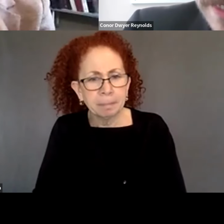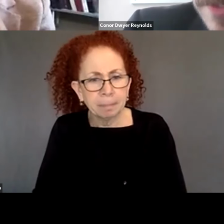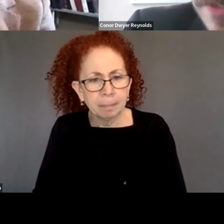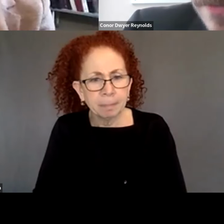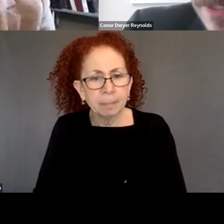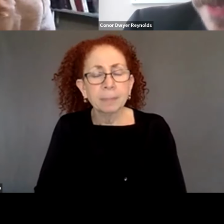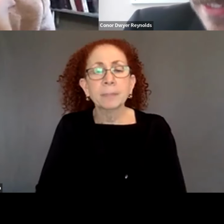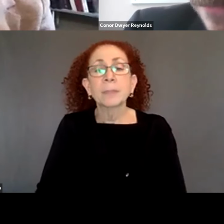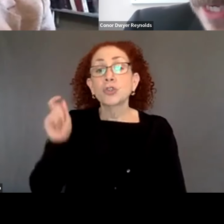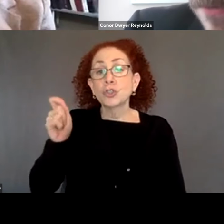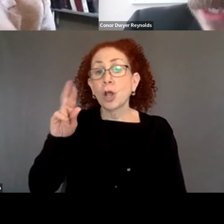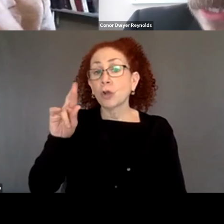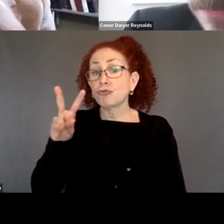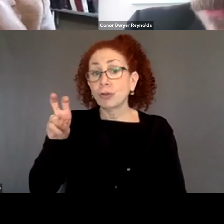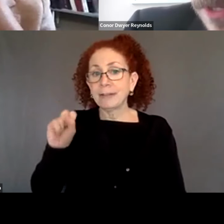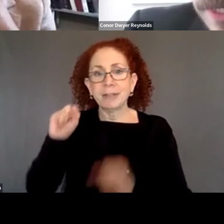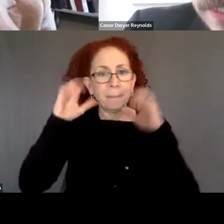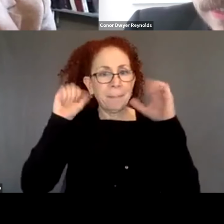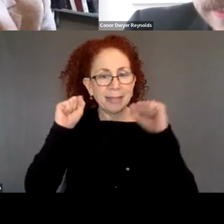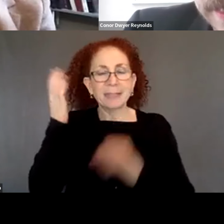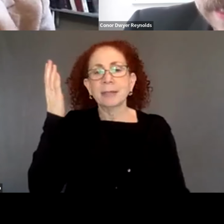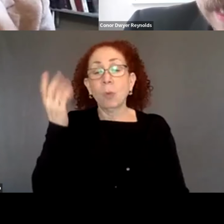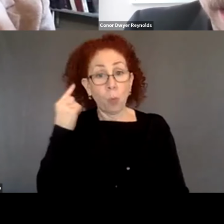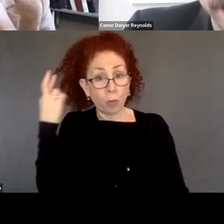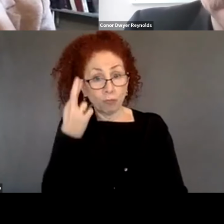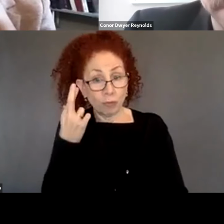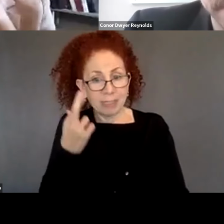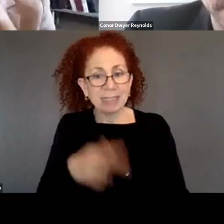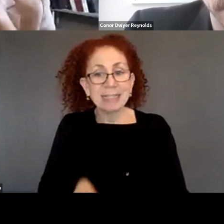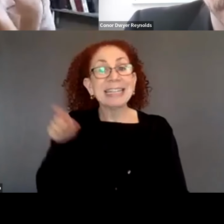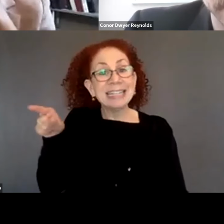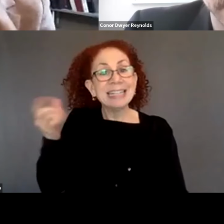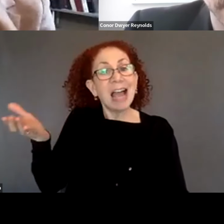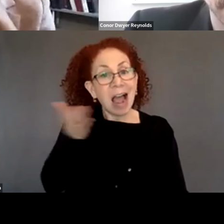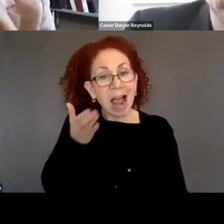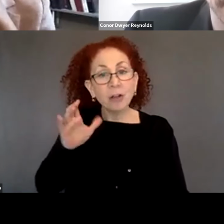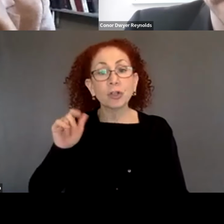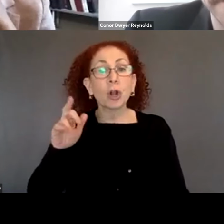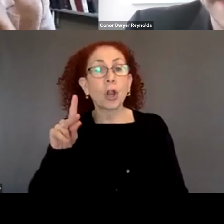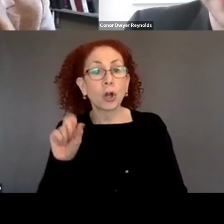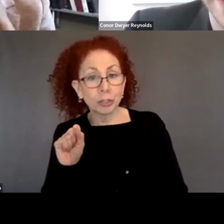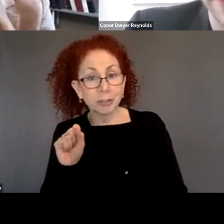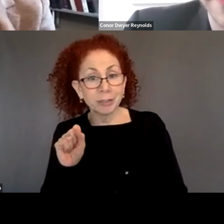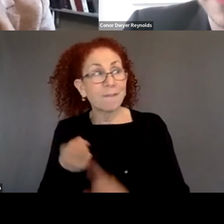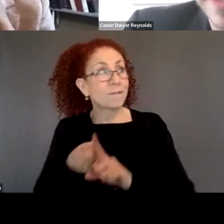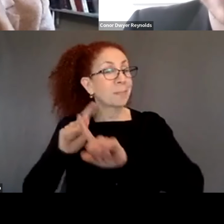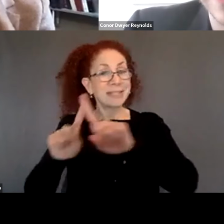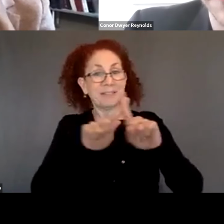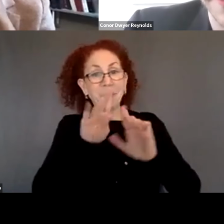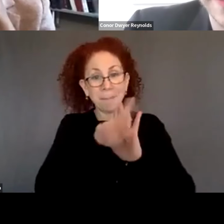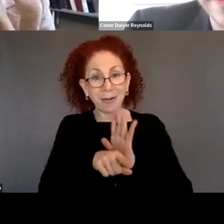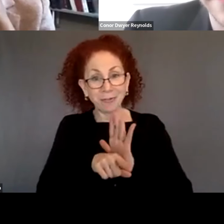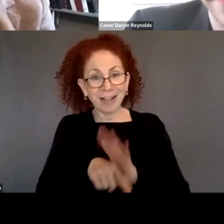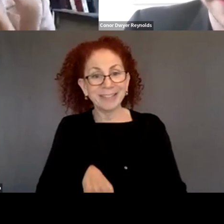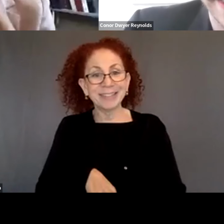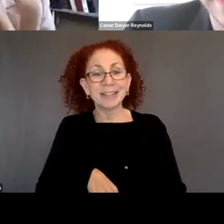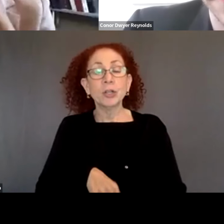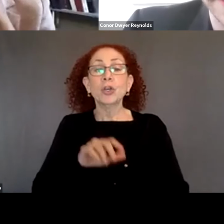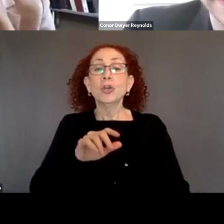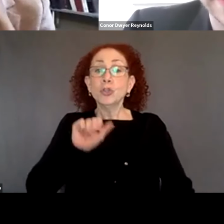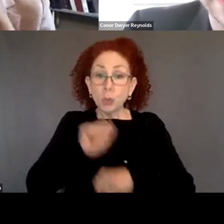Judge Reeves is amazing for many reasons, but one of the reasons is that he hires clerks who come from different backgrounds, specifically work on